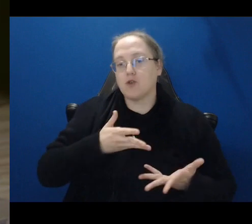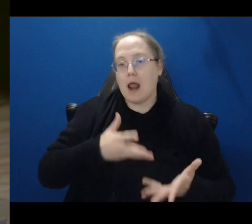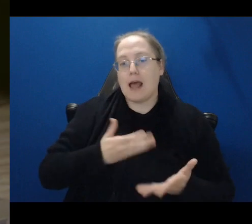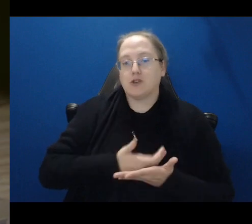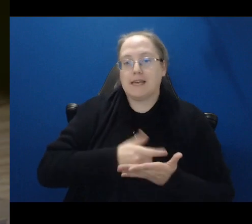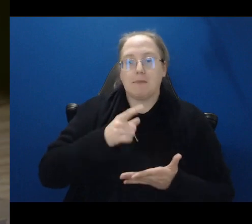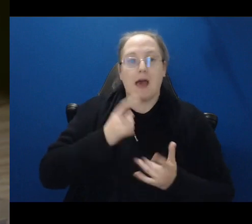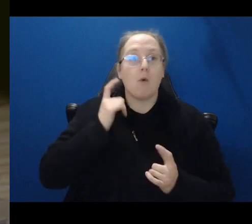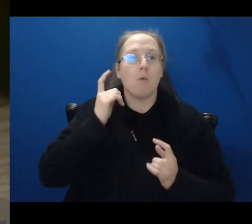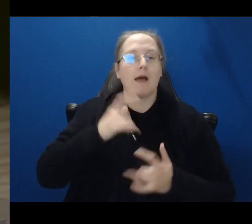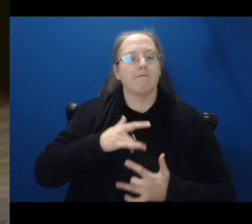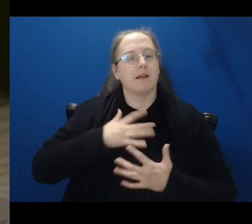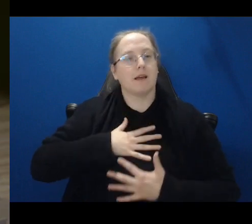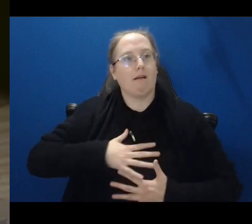going.